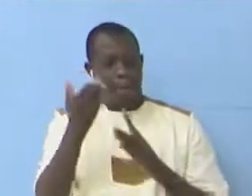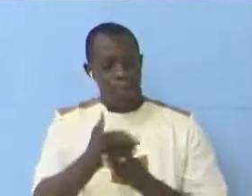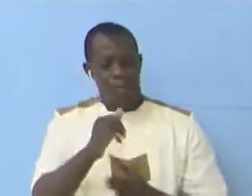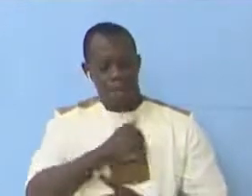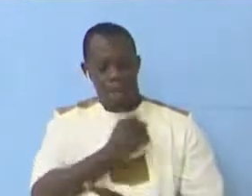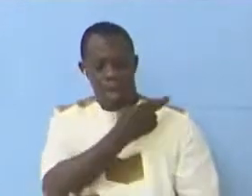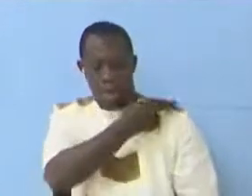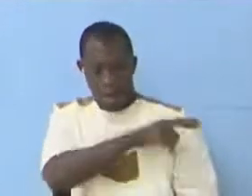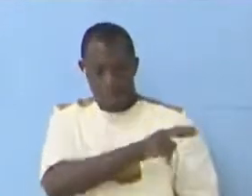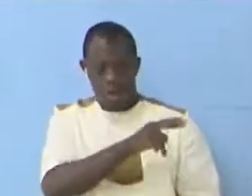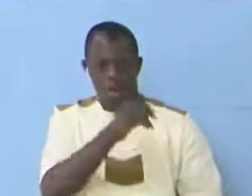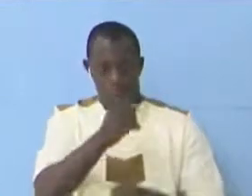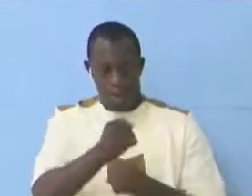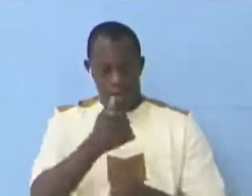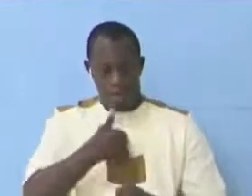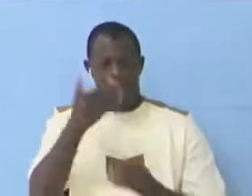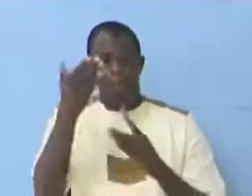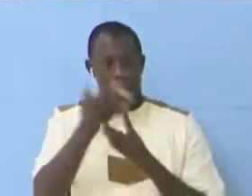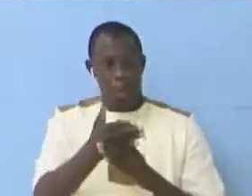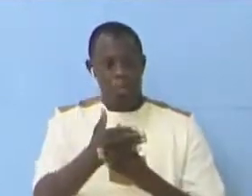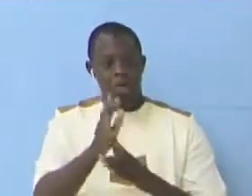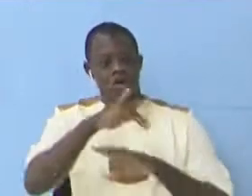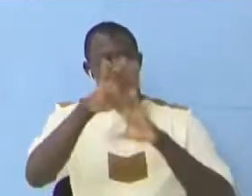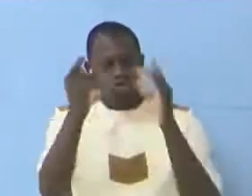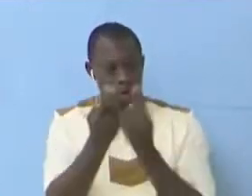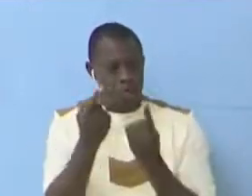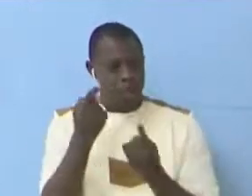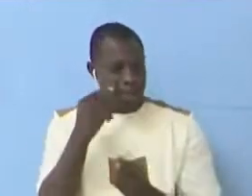that someday something